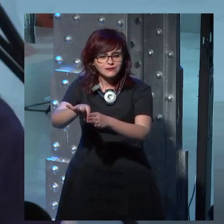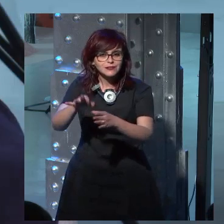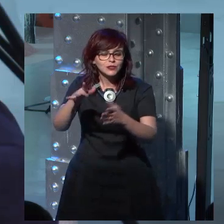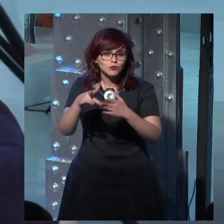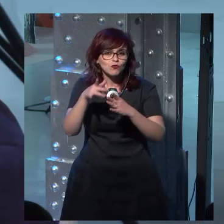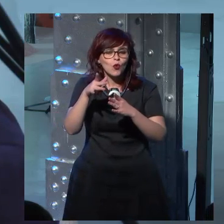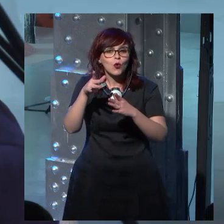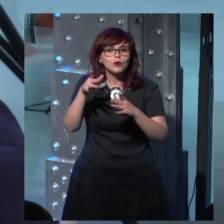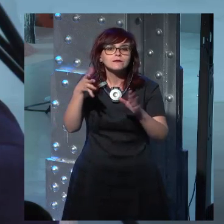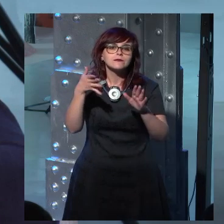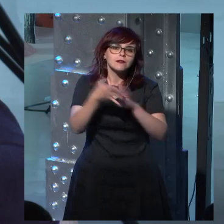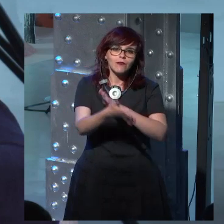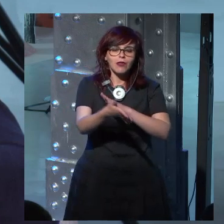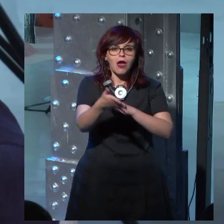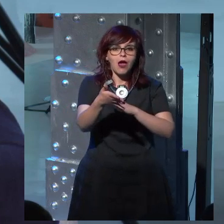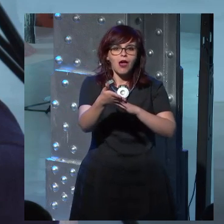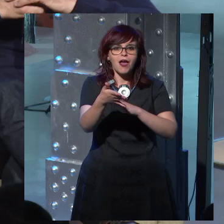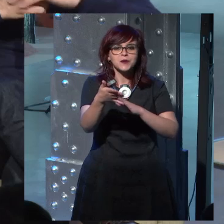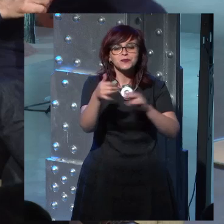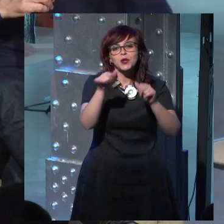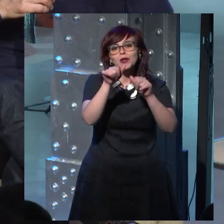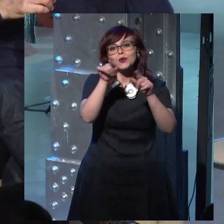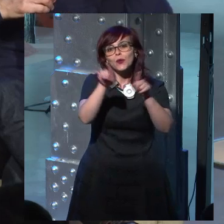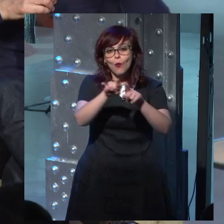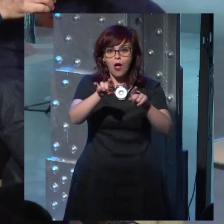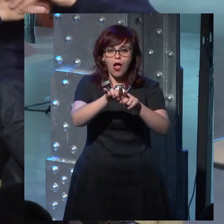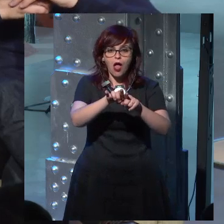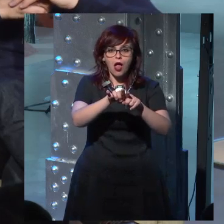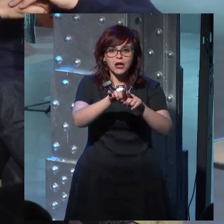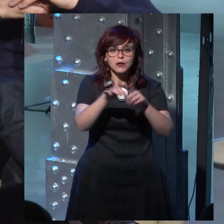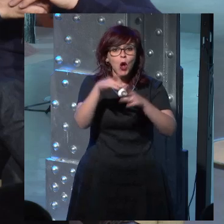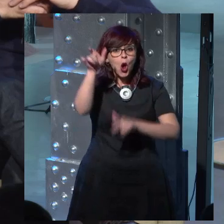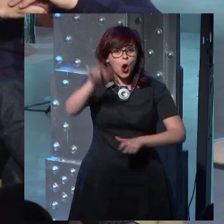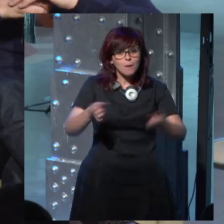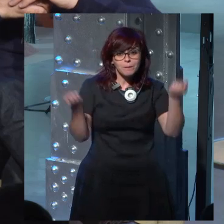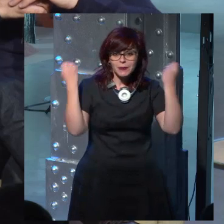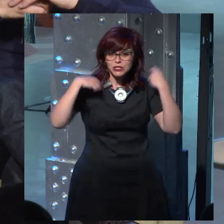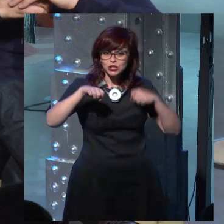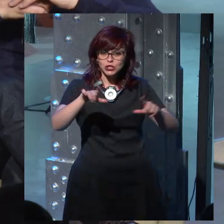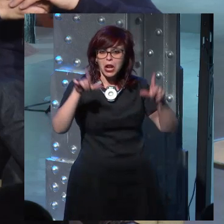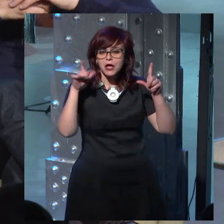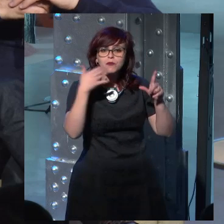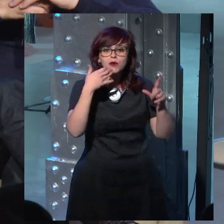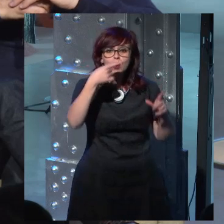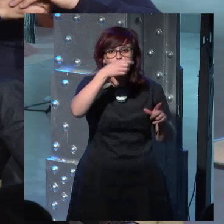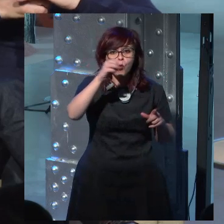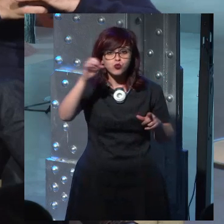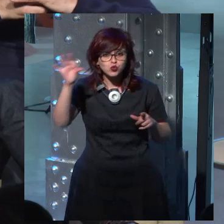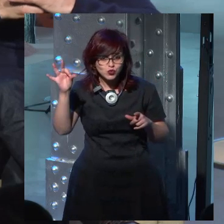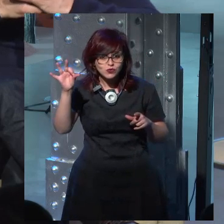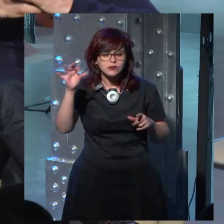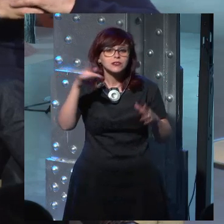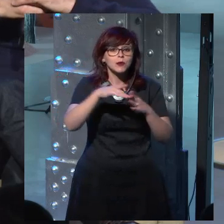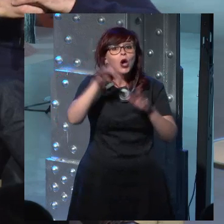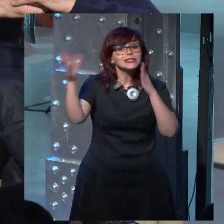season. He's got a story in season 3. He takes a lot of season 3 is Gus and his world. So